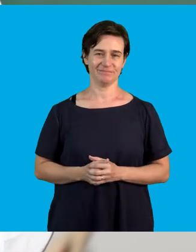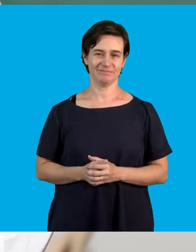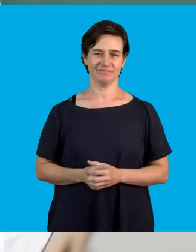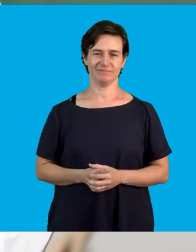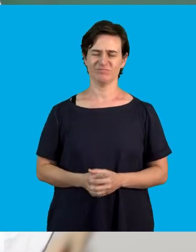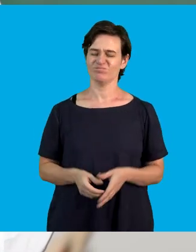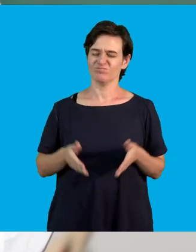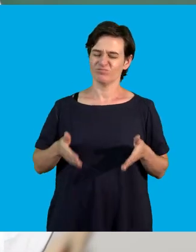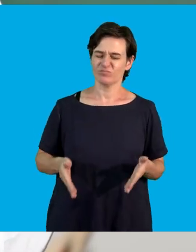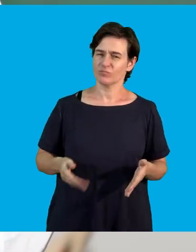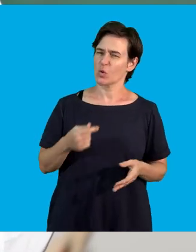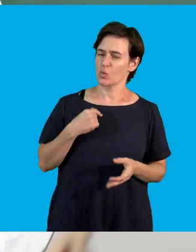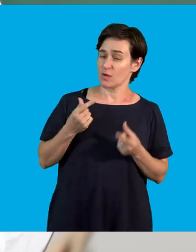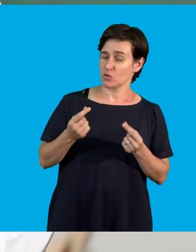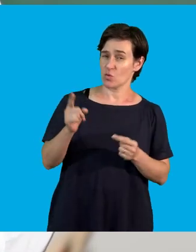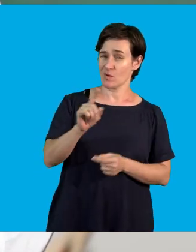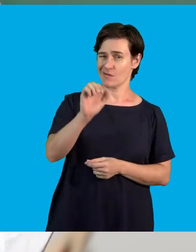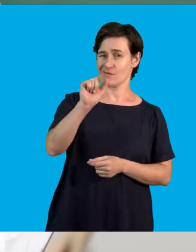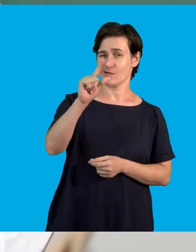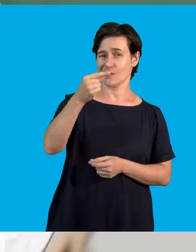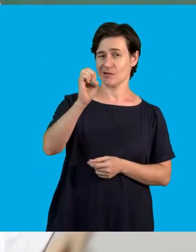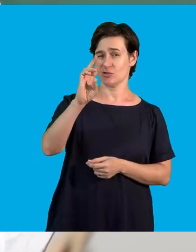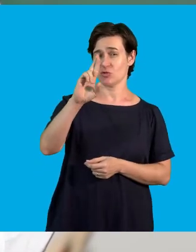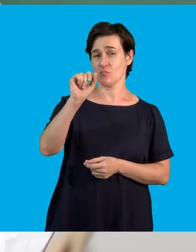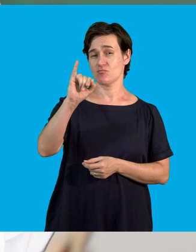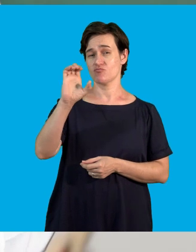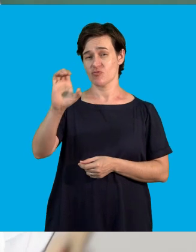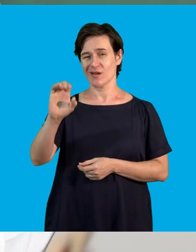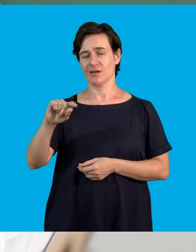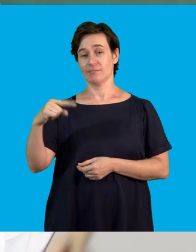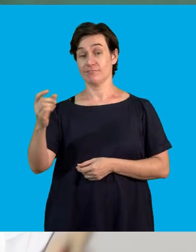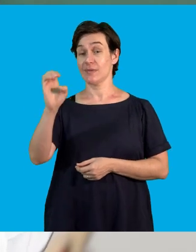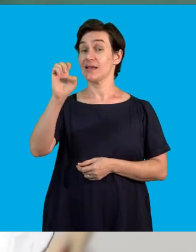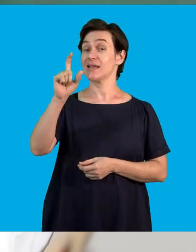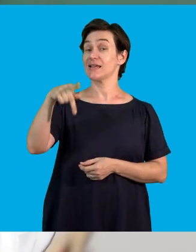Good day, learners. Today we are doing algebraic expressions.